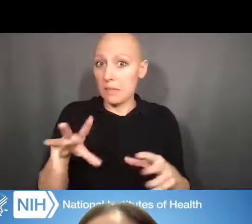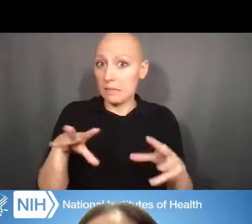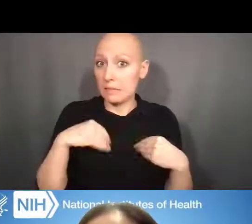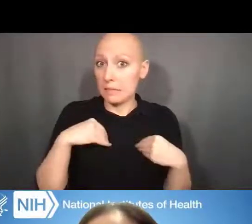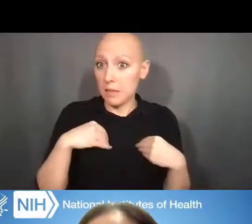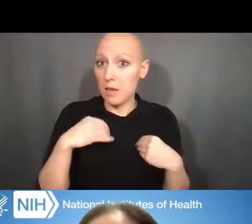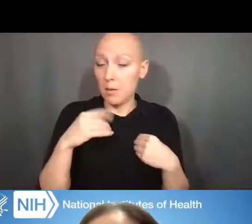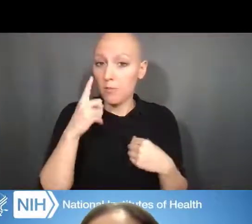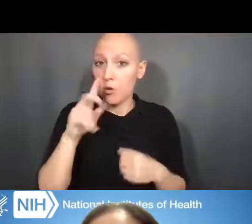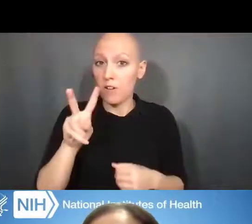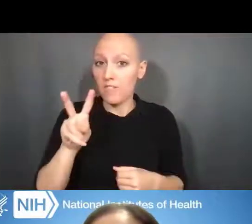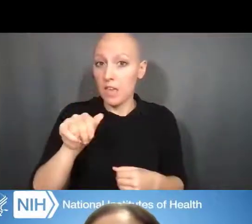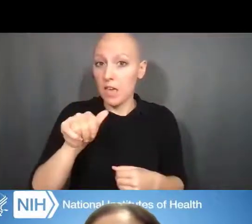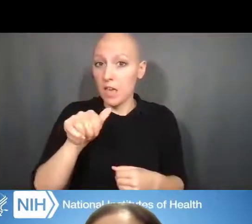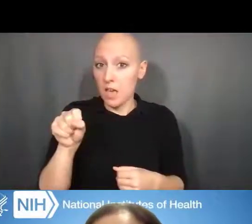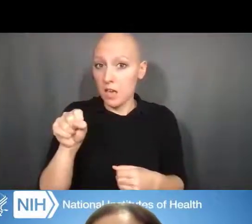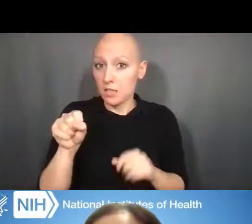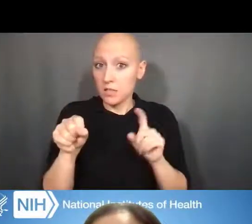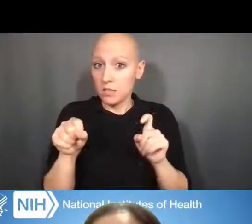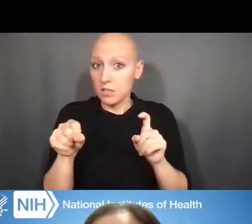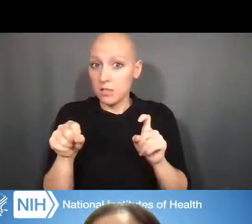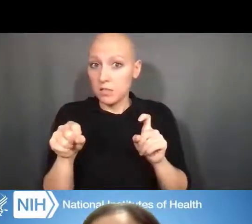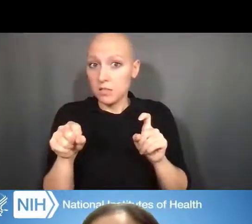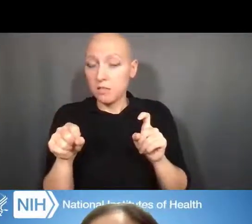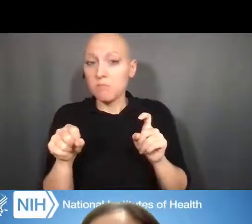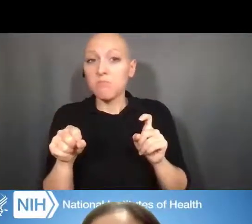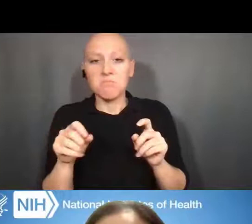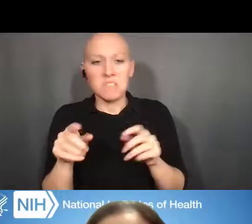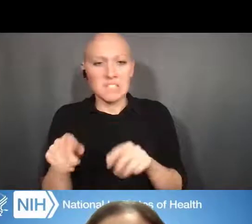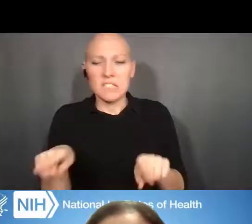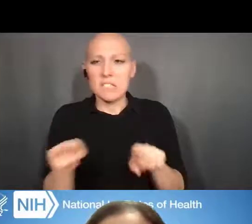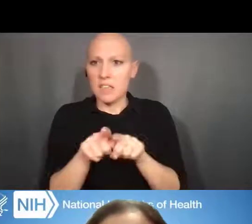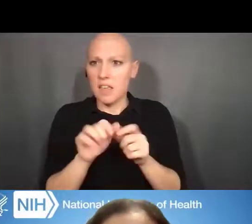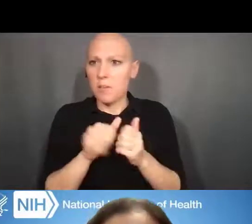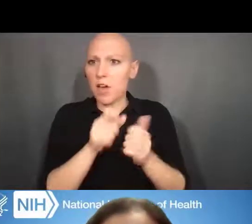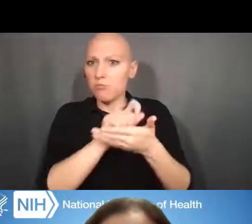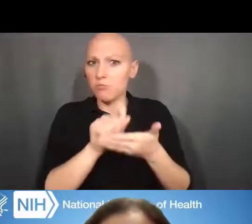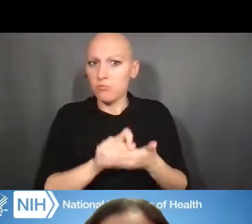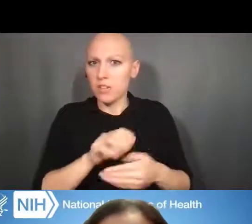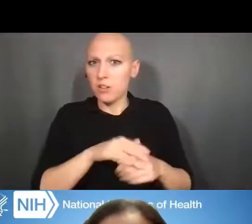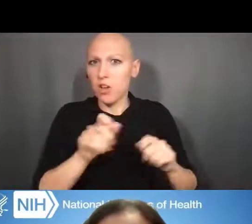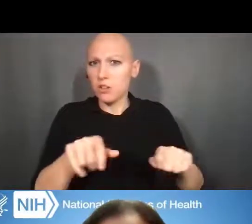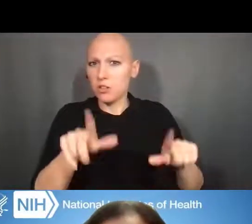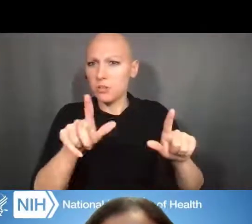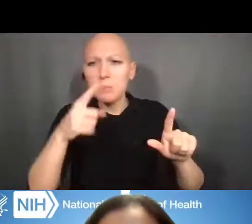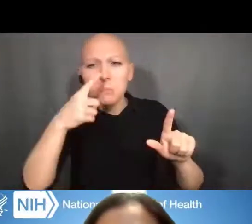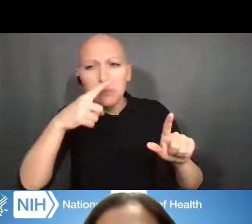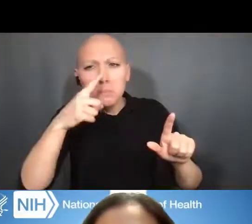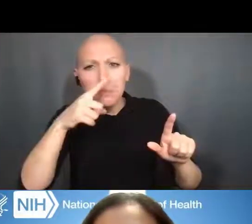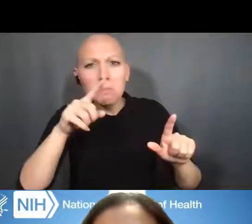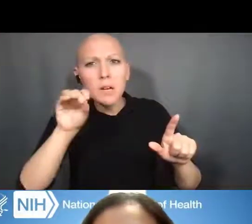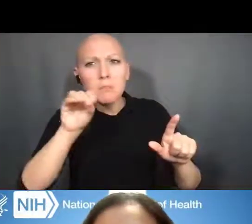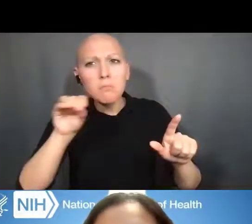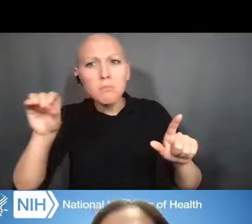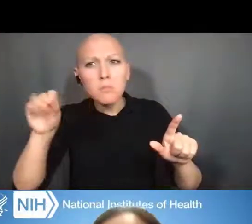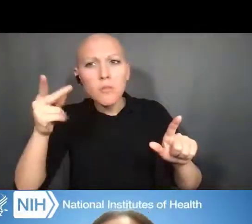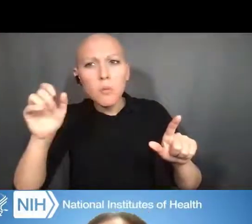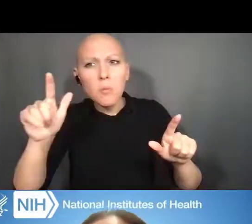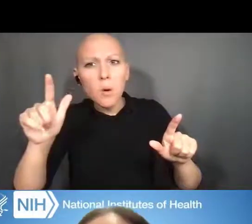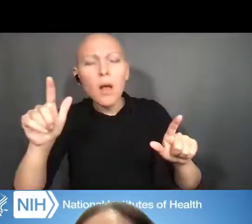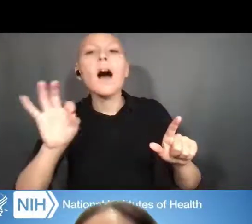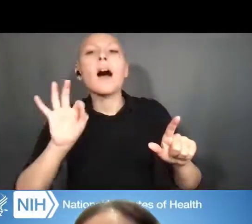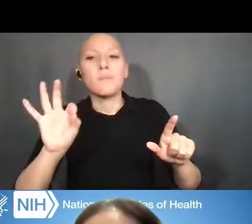to submit a VAS, Deron, can you minimize that? Let me see if I can move up